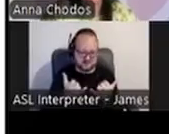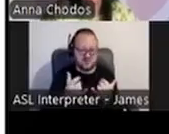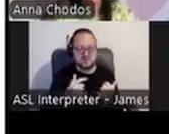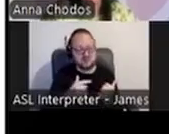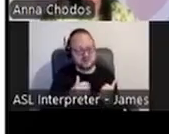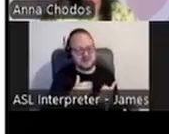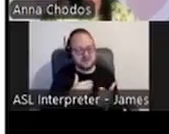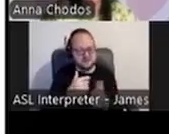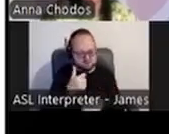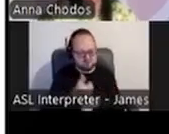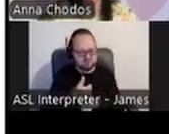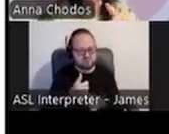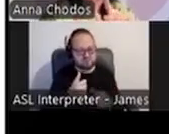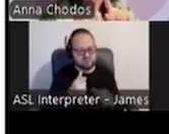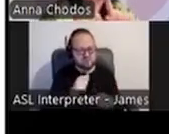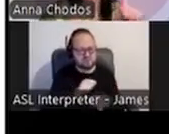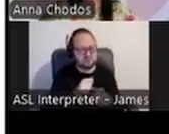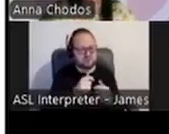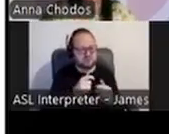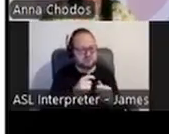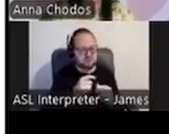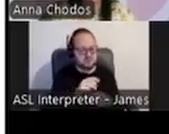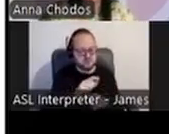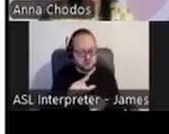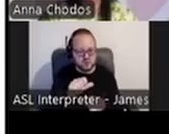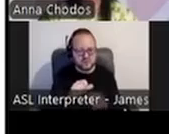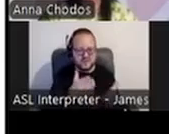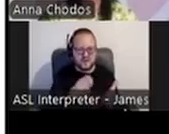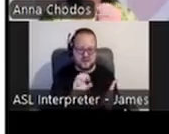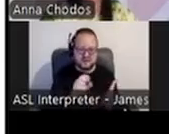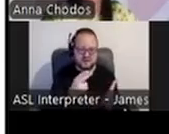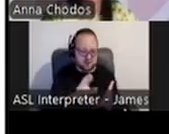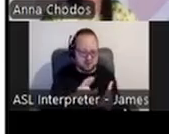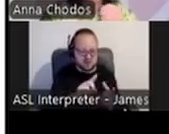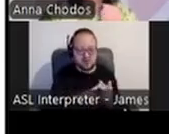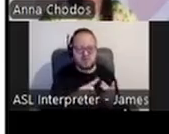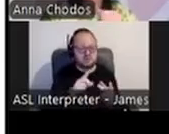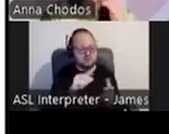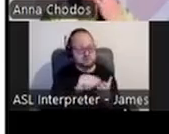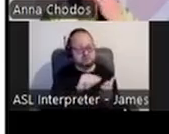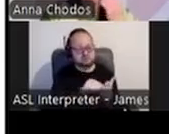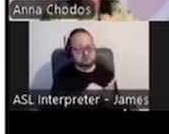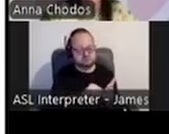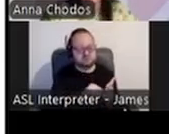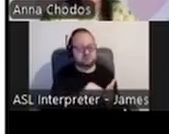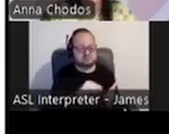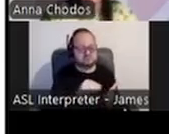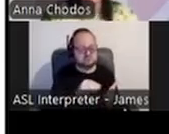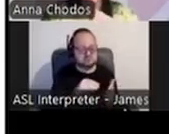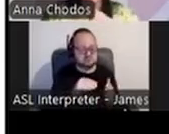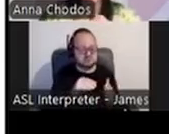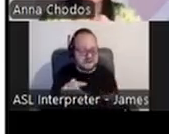record and clear structure within it to document and integrate care providers in that way,